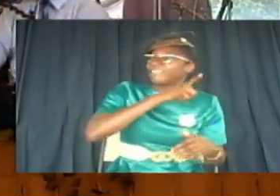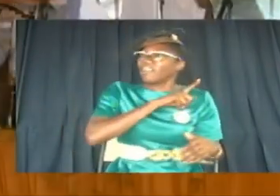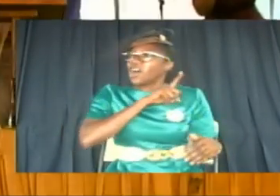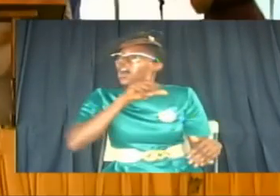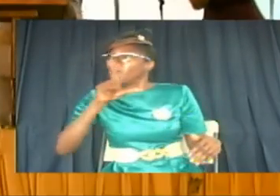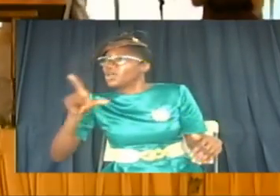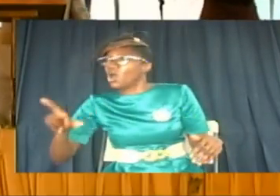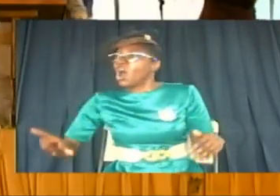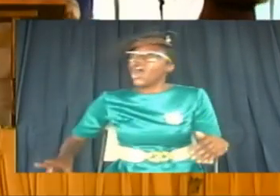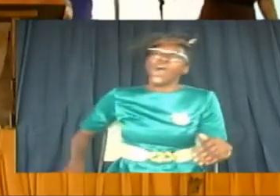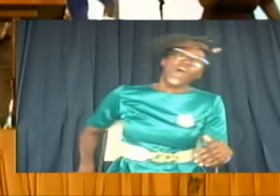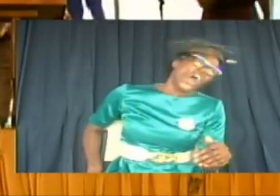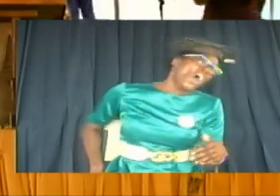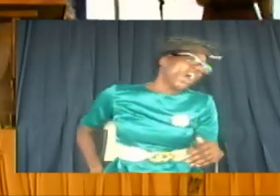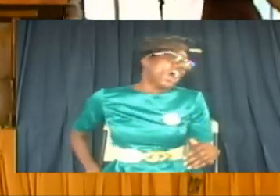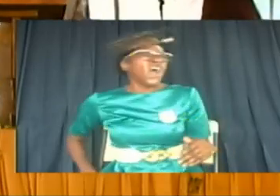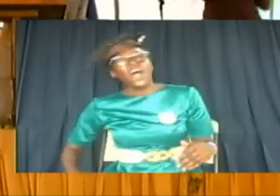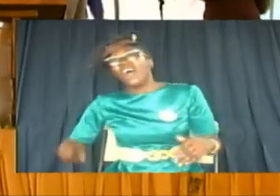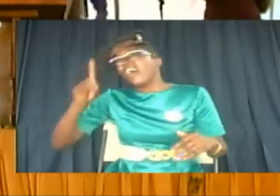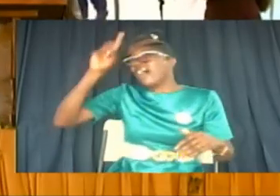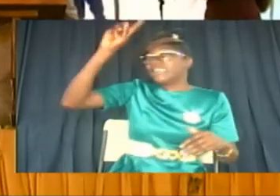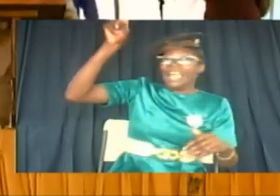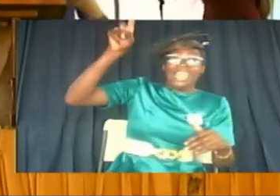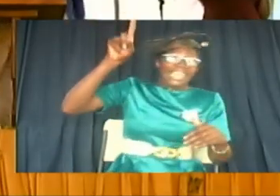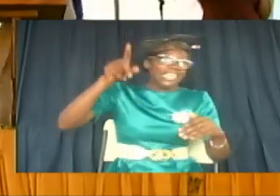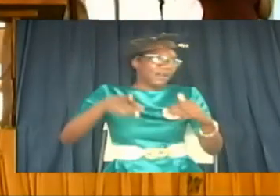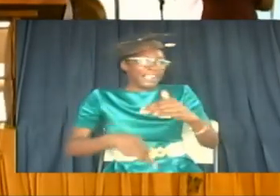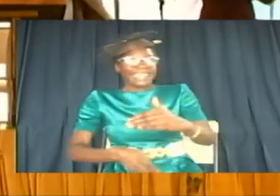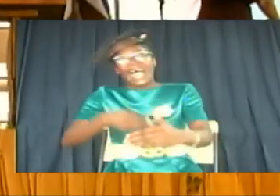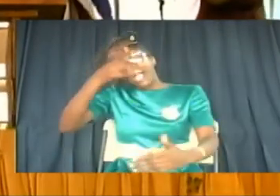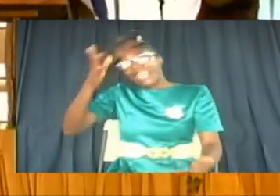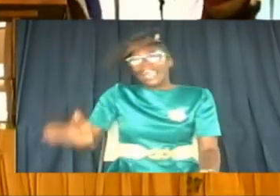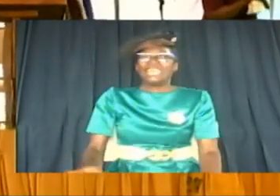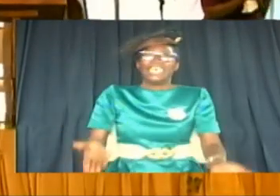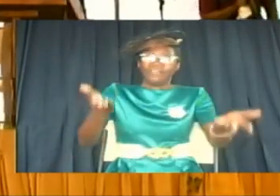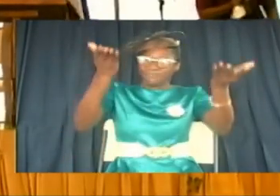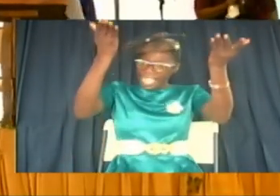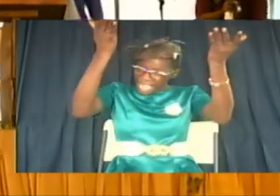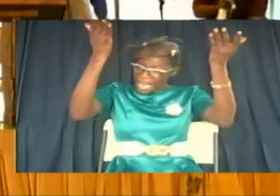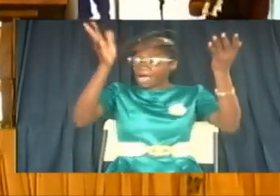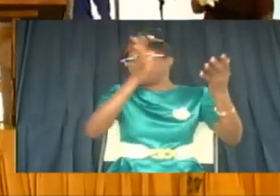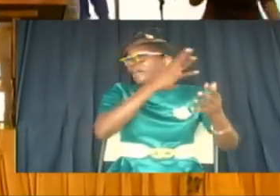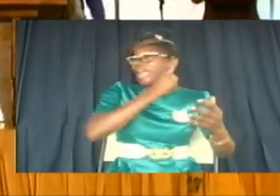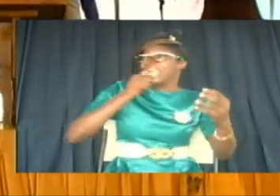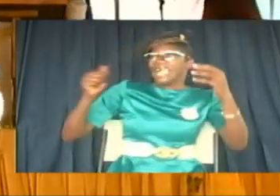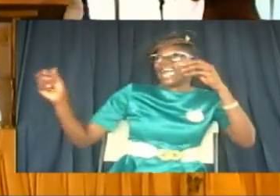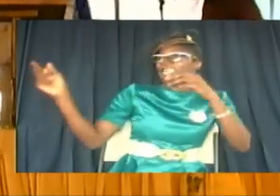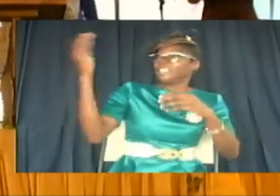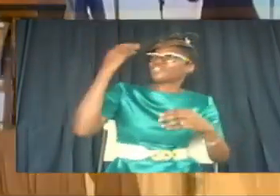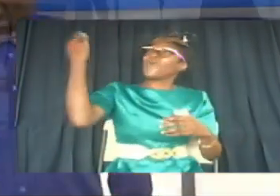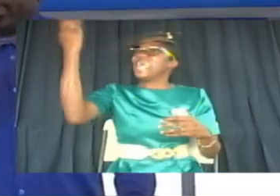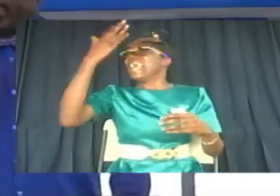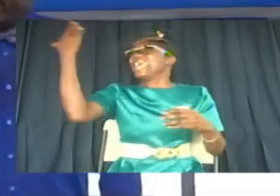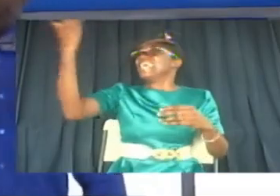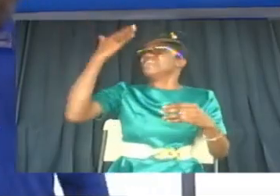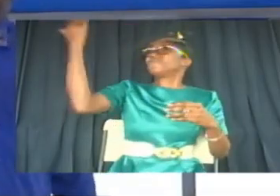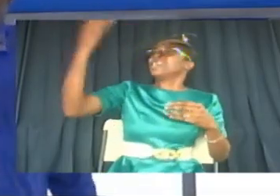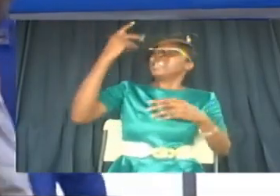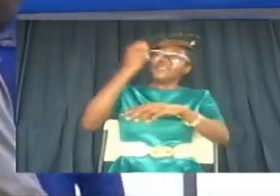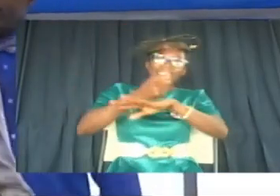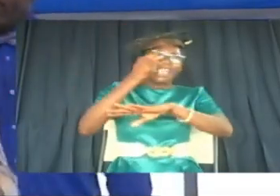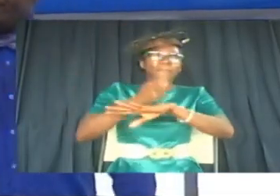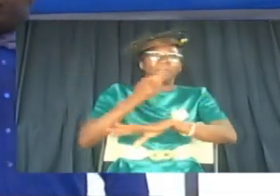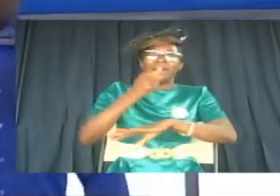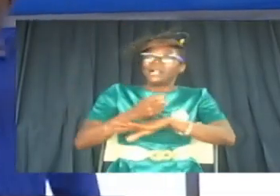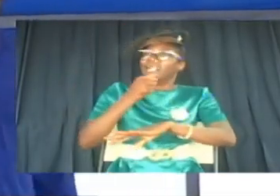Isaiah saw the Lord. Yes, Jesus. He was high and lifted up. And his strength